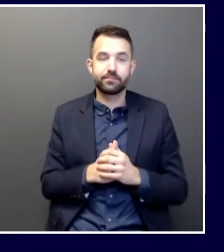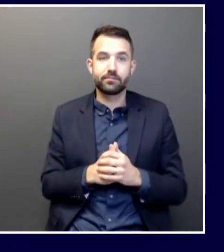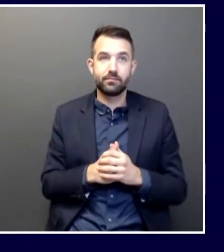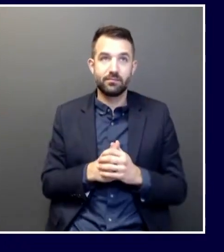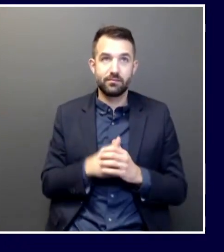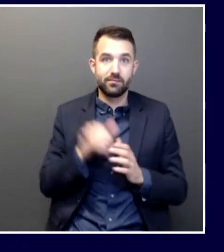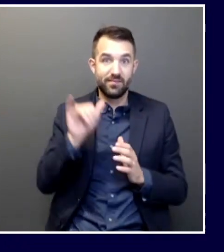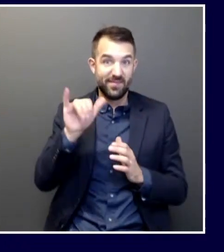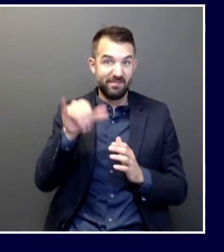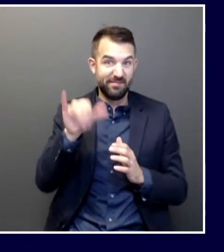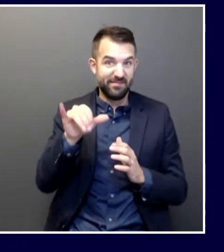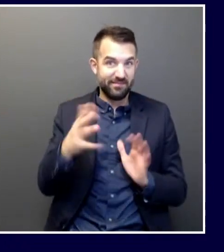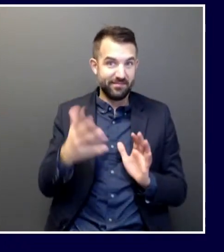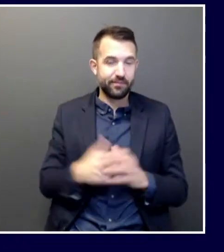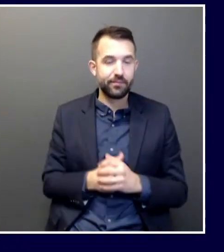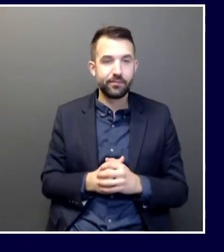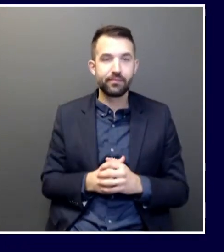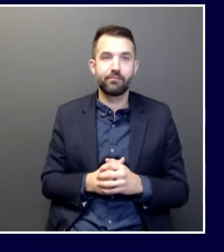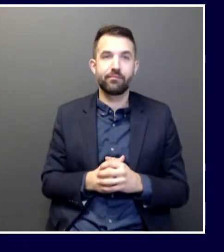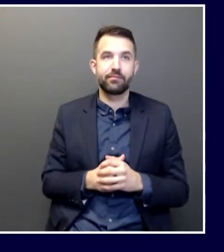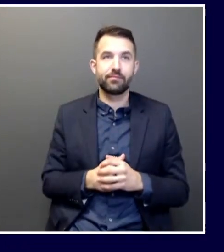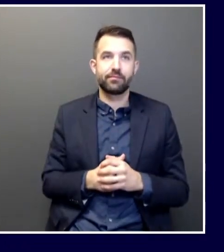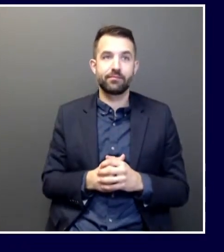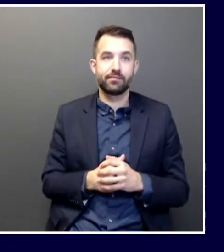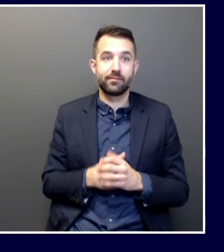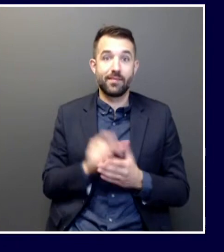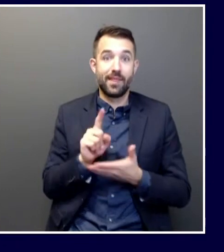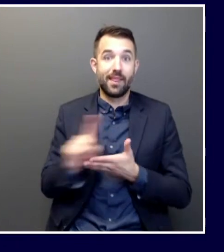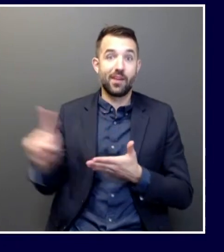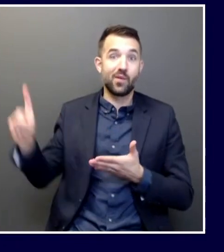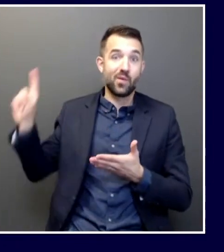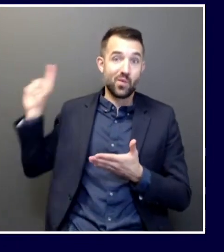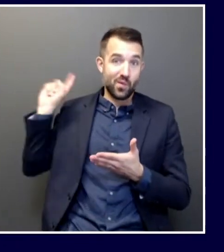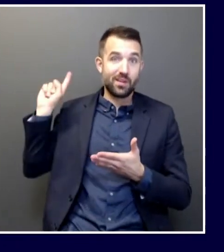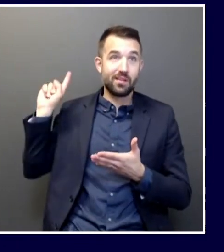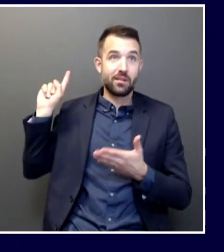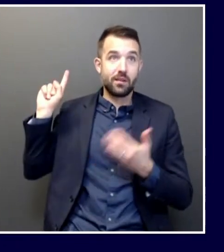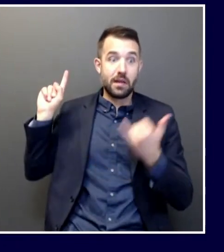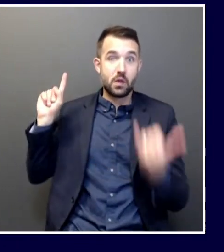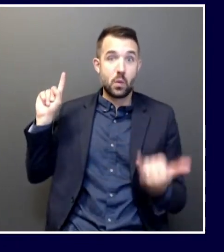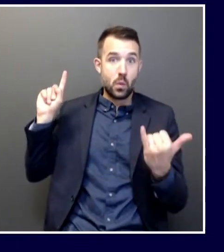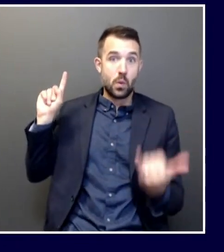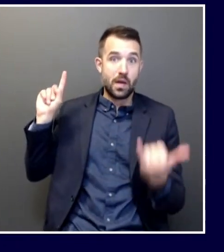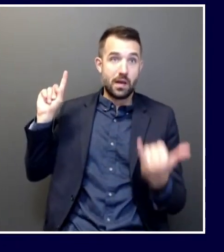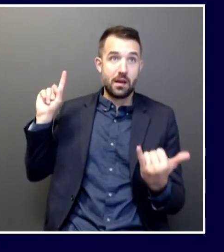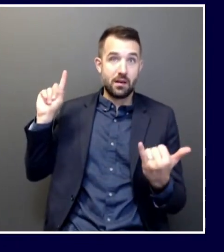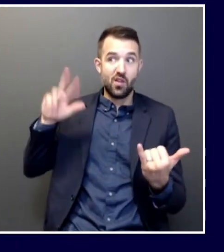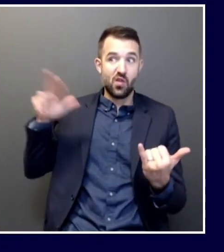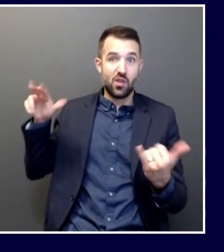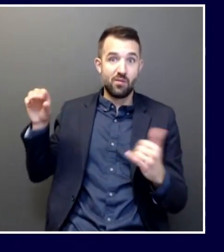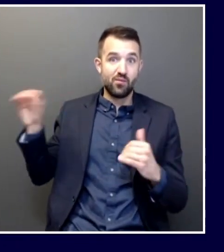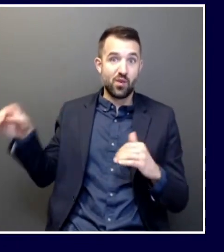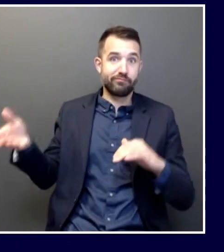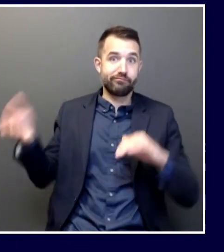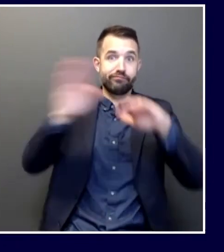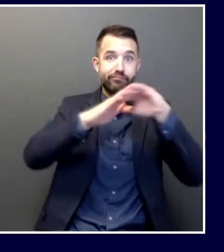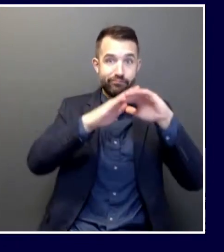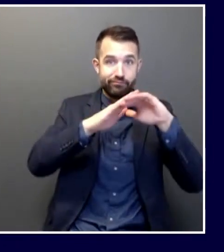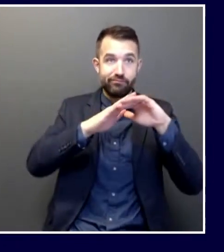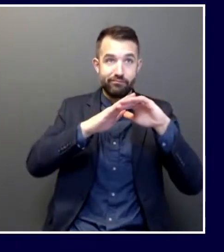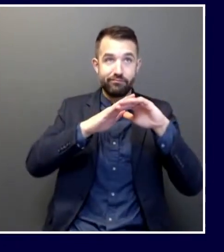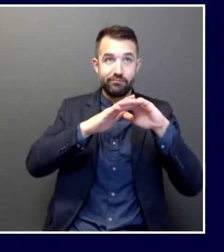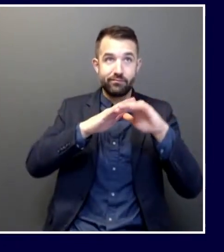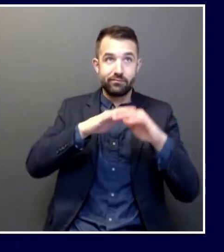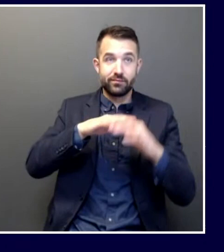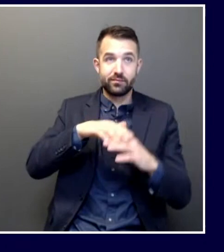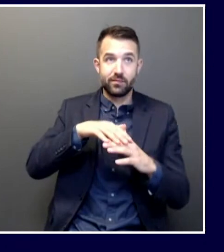up 33% to now about 5,200. I will get you the exact number just to make